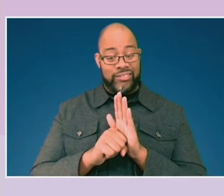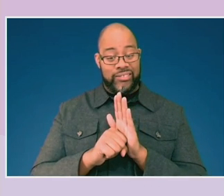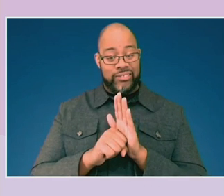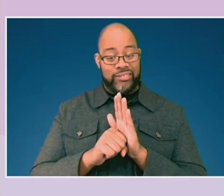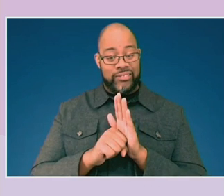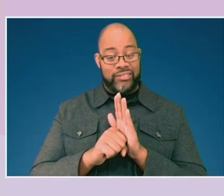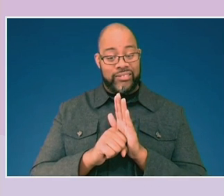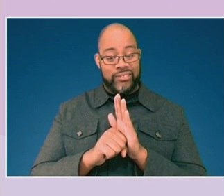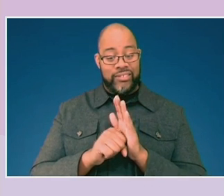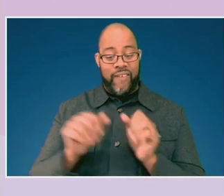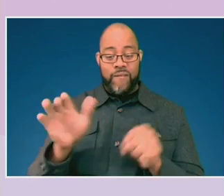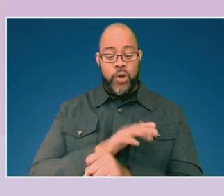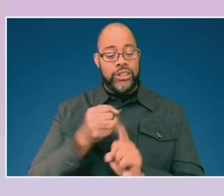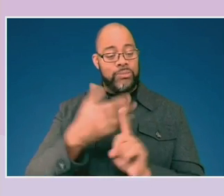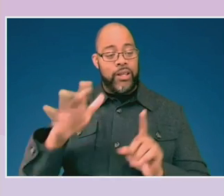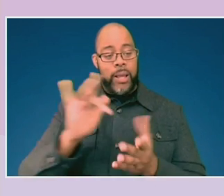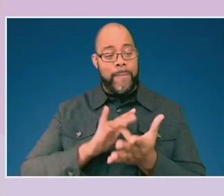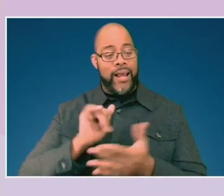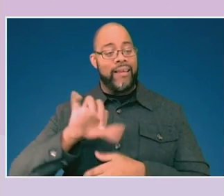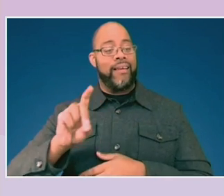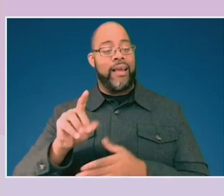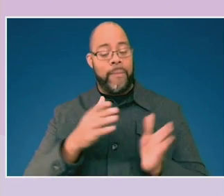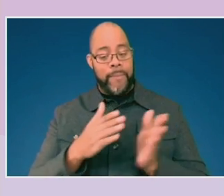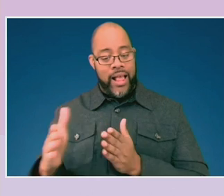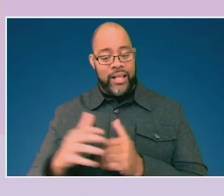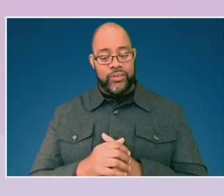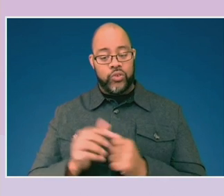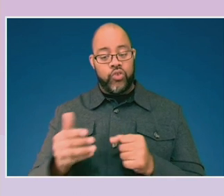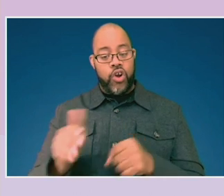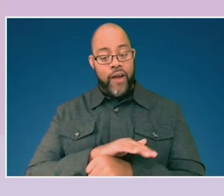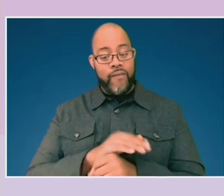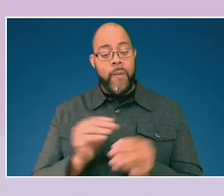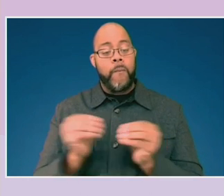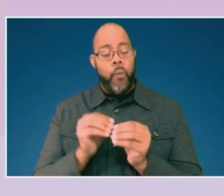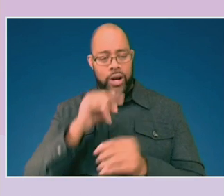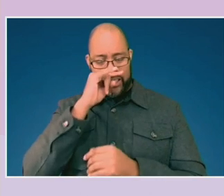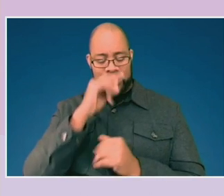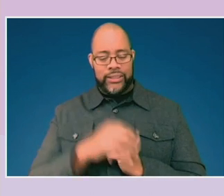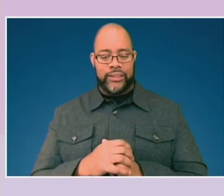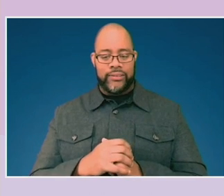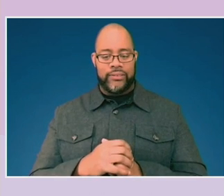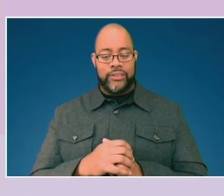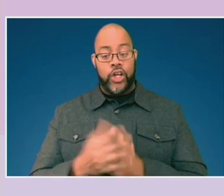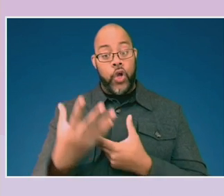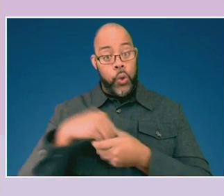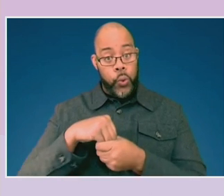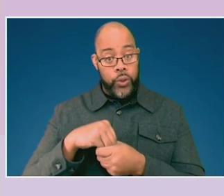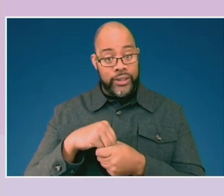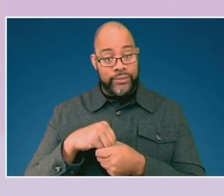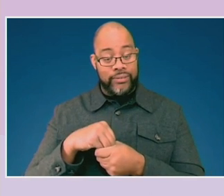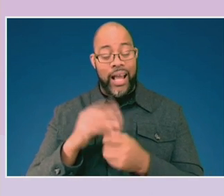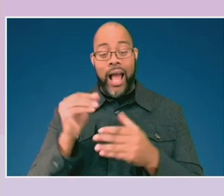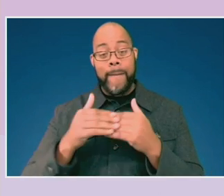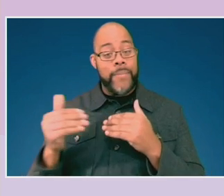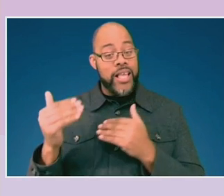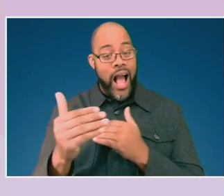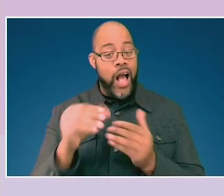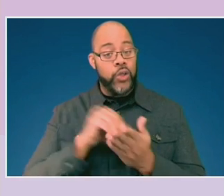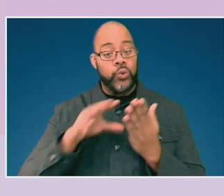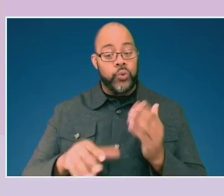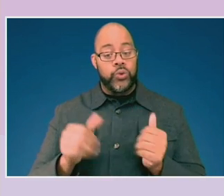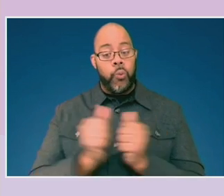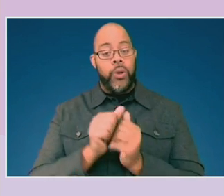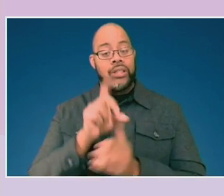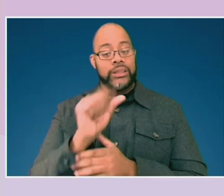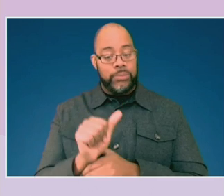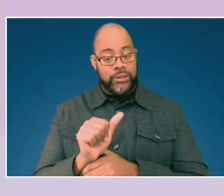fully expanded their Medicaid plan to cover even more kids, including and beyond students with